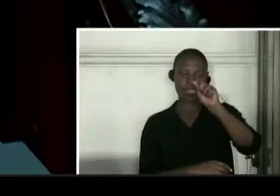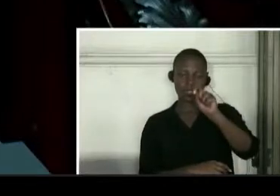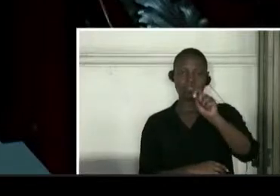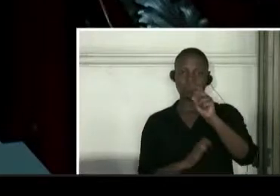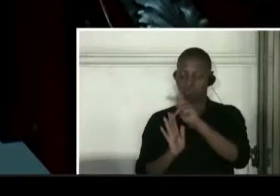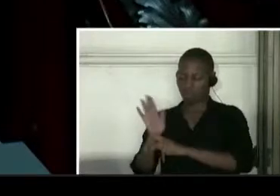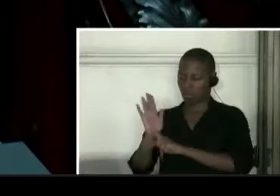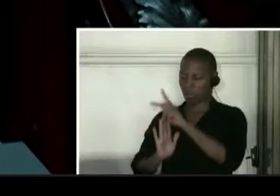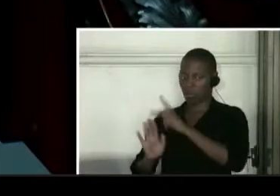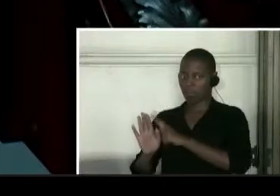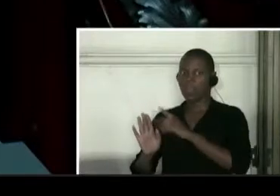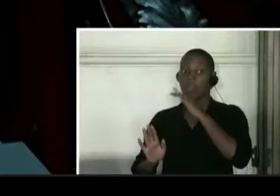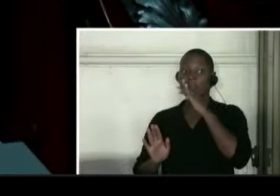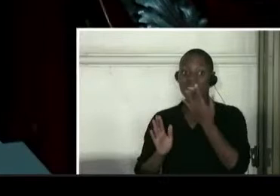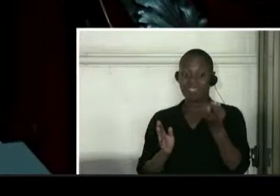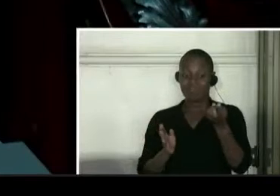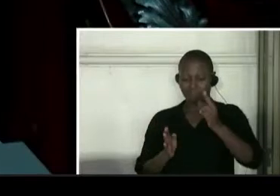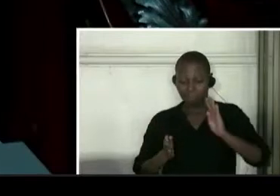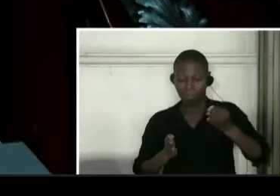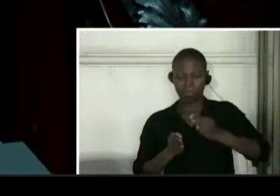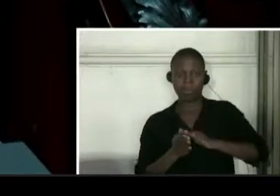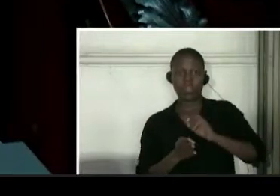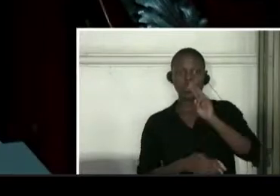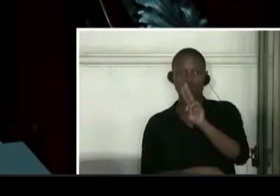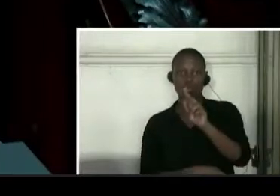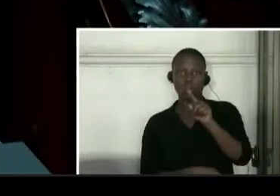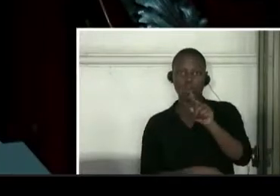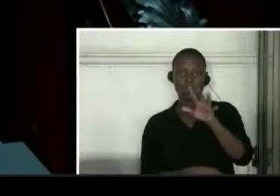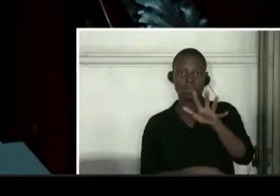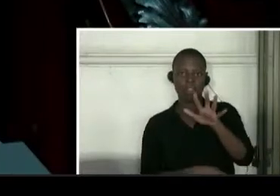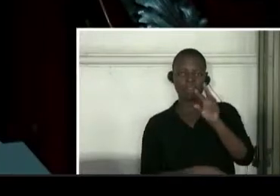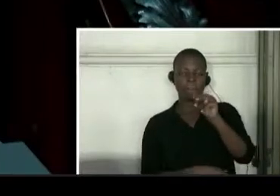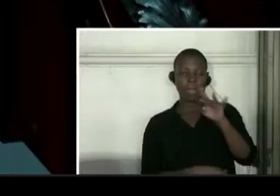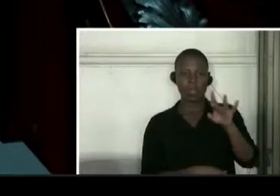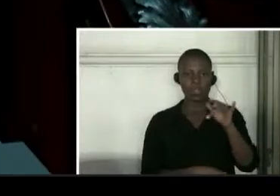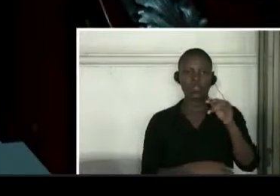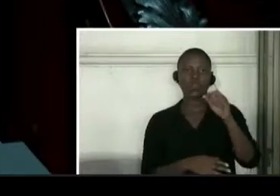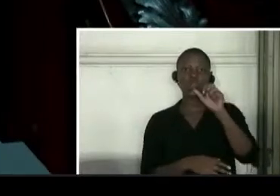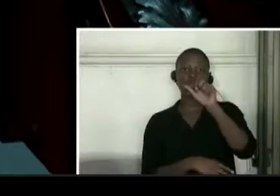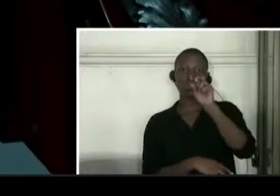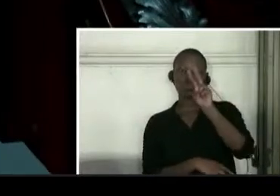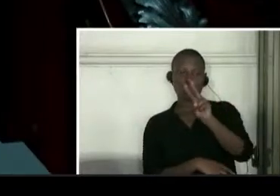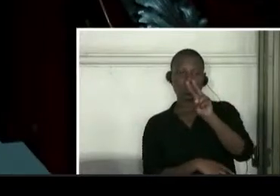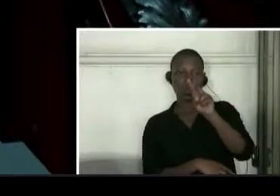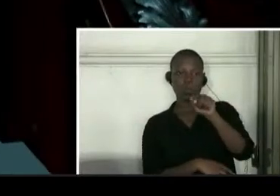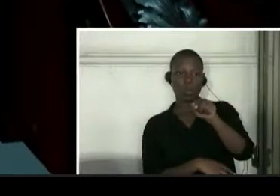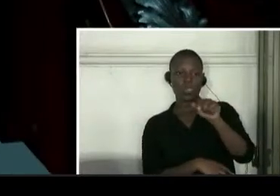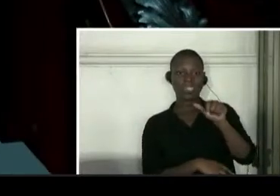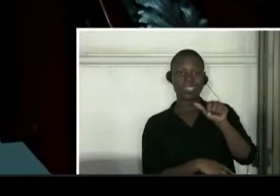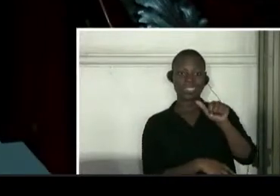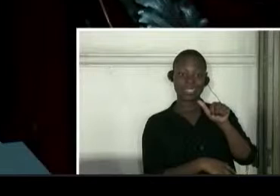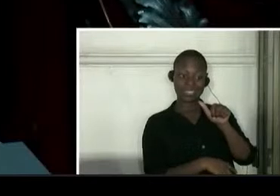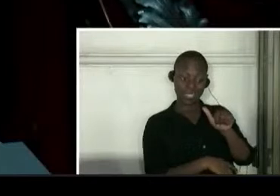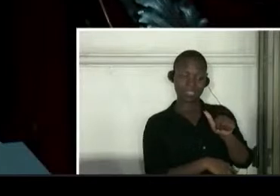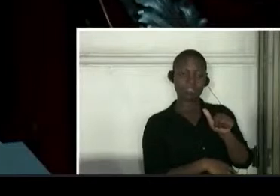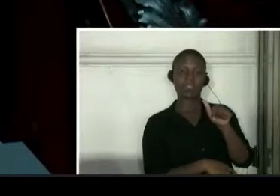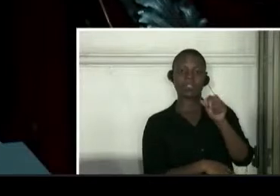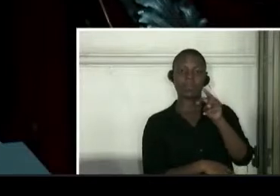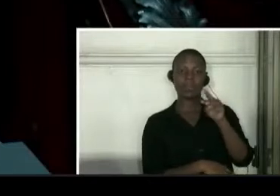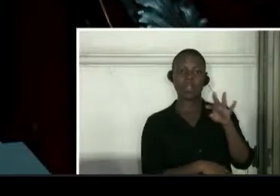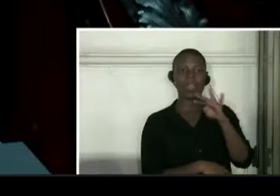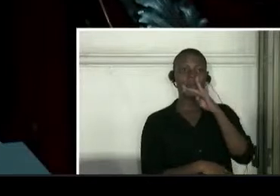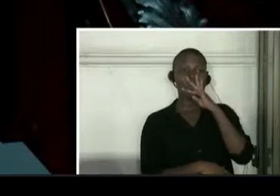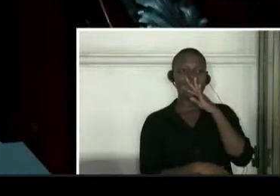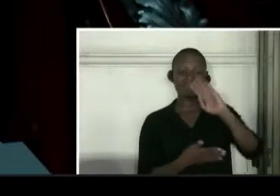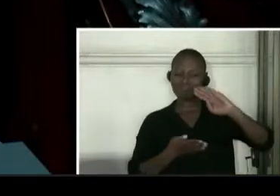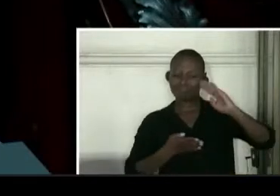the budget for this program has decreased from 261.9 million to 246.5 million. The program decreased marginally by